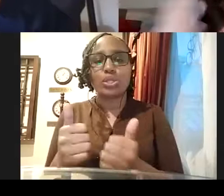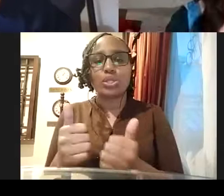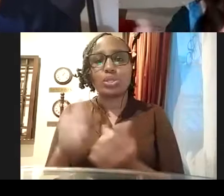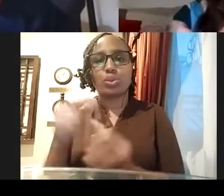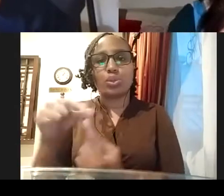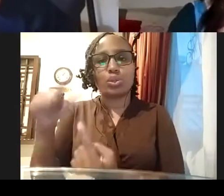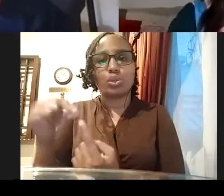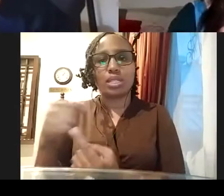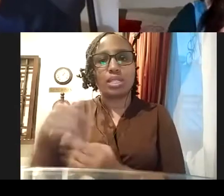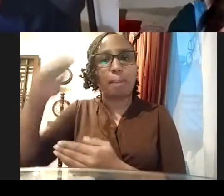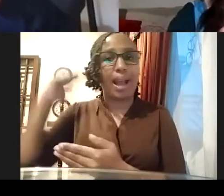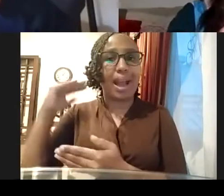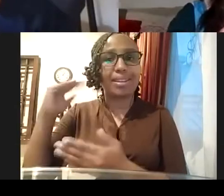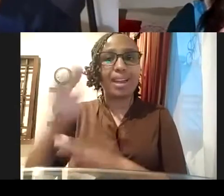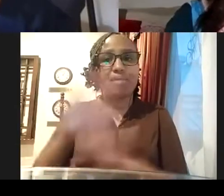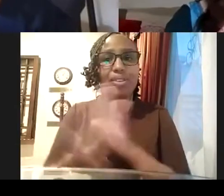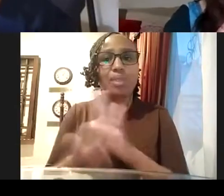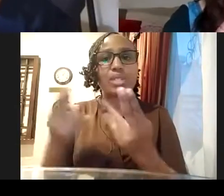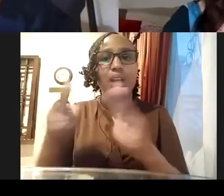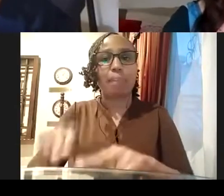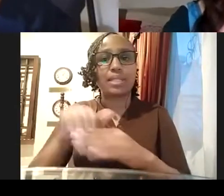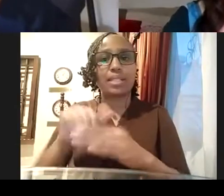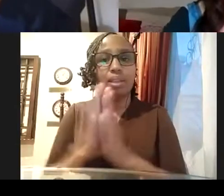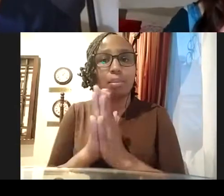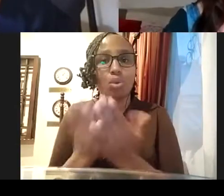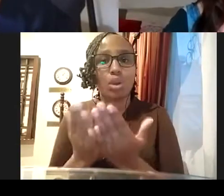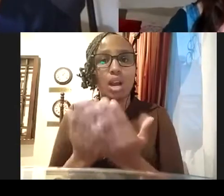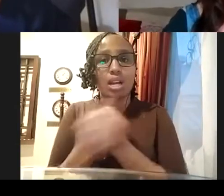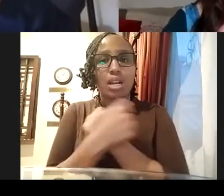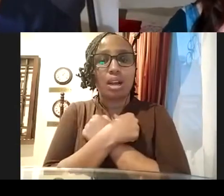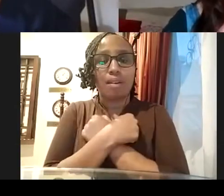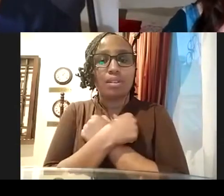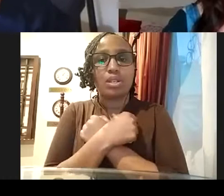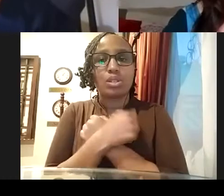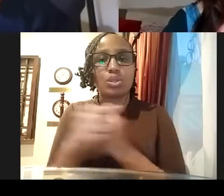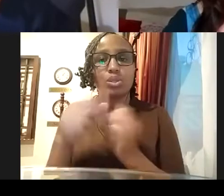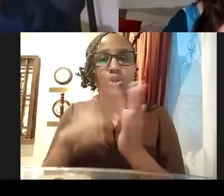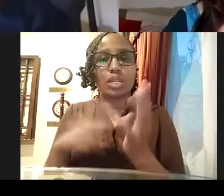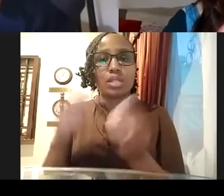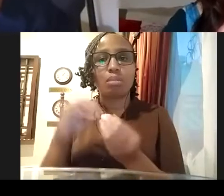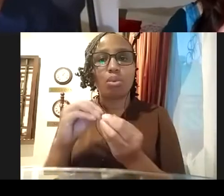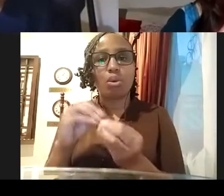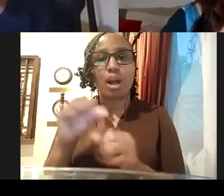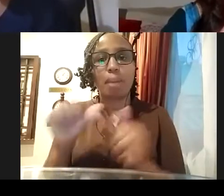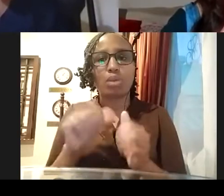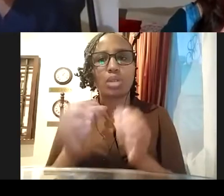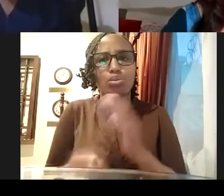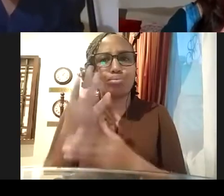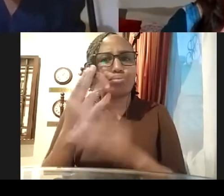is behind everything that happens in the book. I would love to hear a wee bit more about how you came up with the title and how you settled on it.